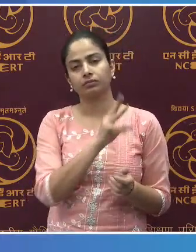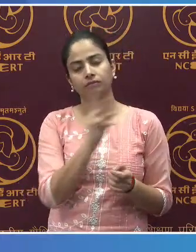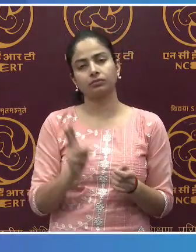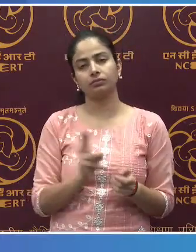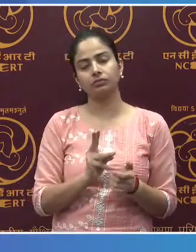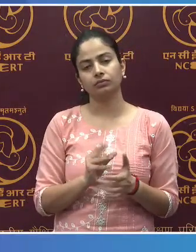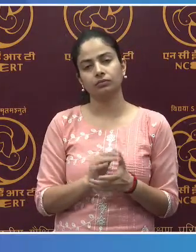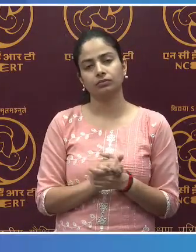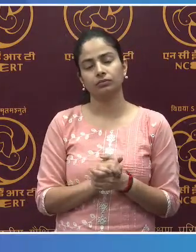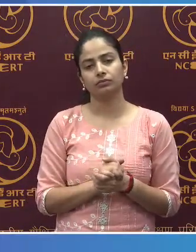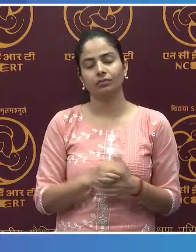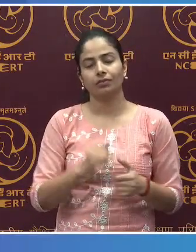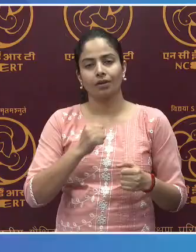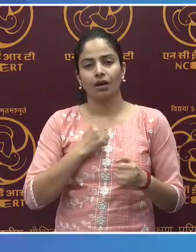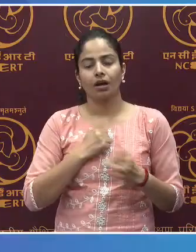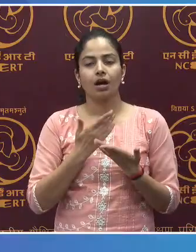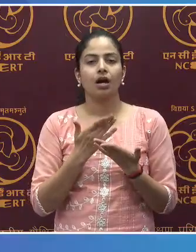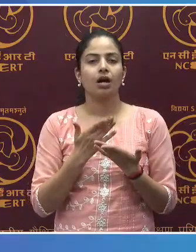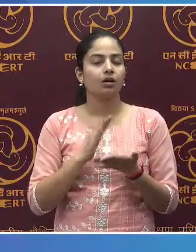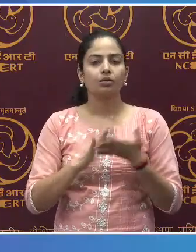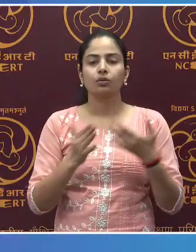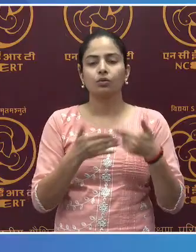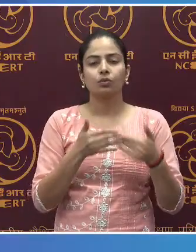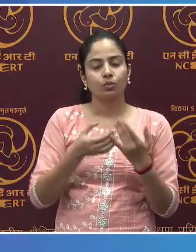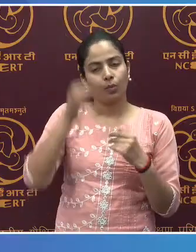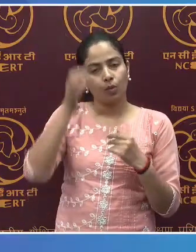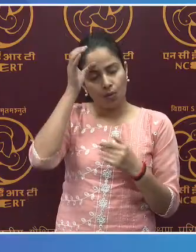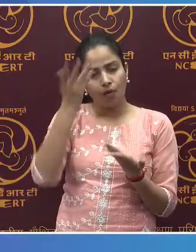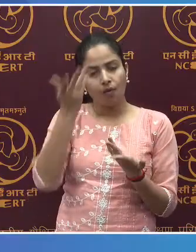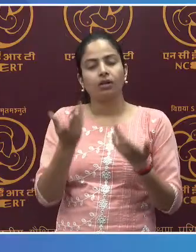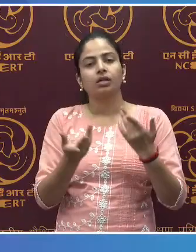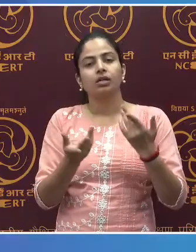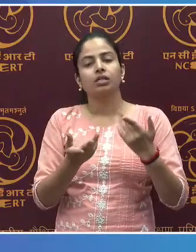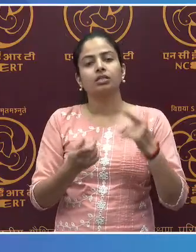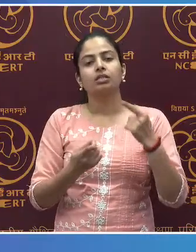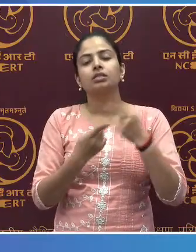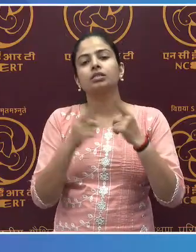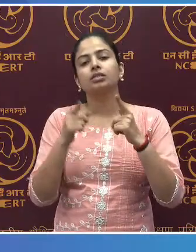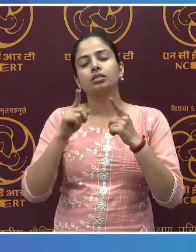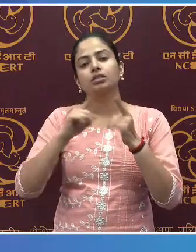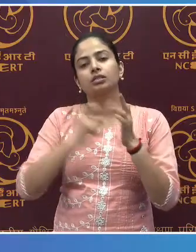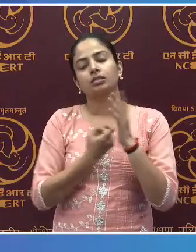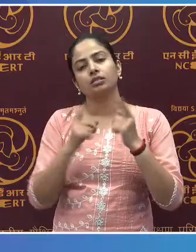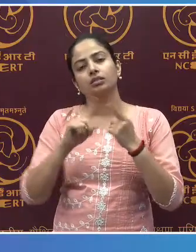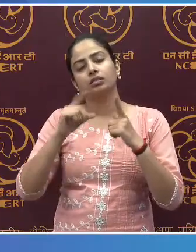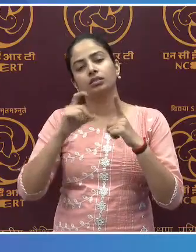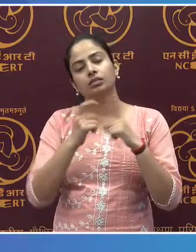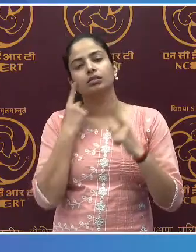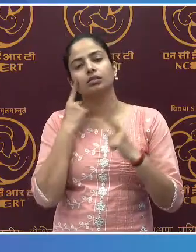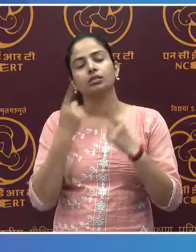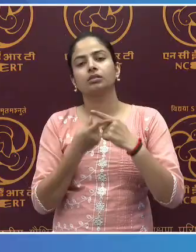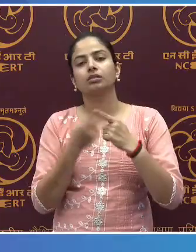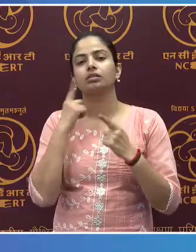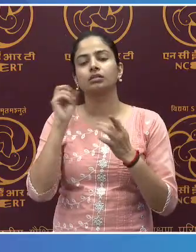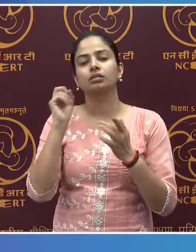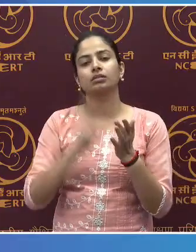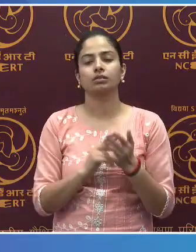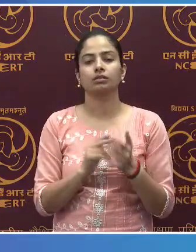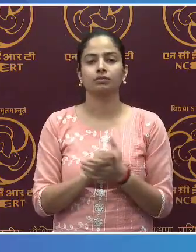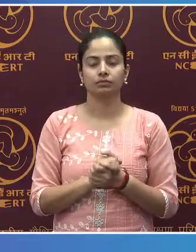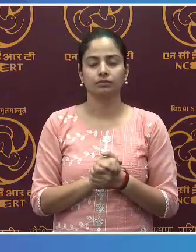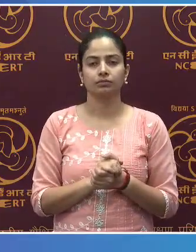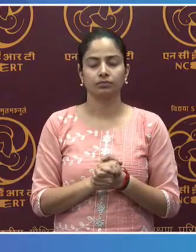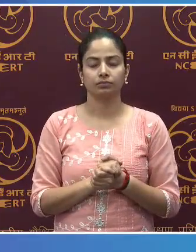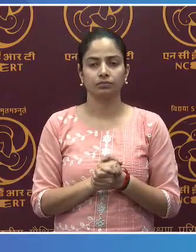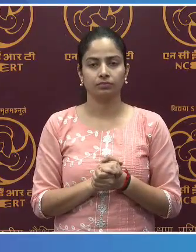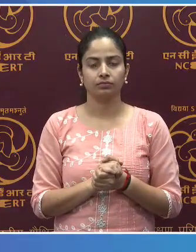Theme C, that is our cultural heritage, knowledge, traditions, that orients the learner about the rich historical past, about